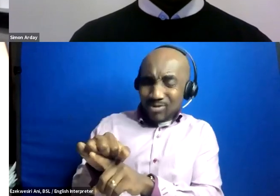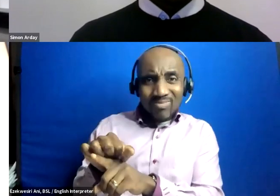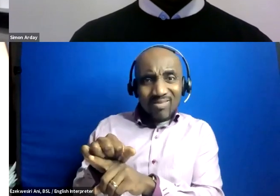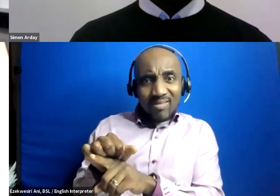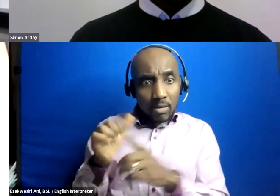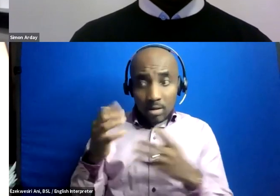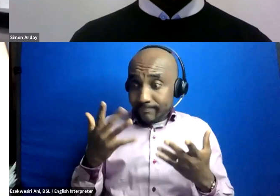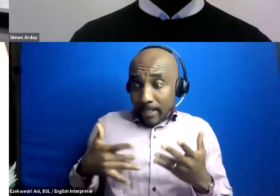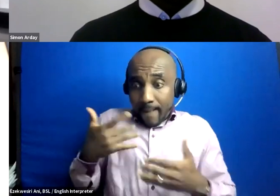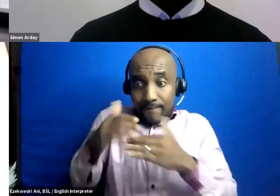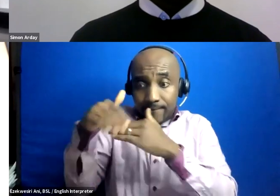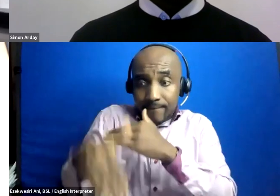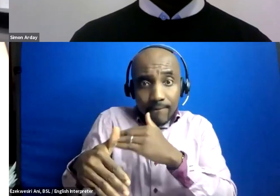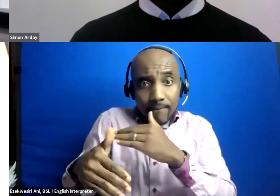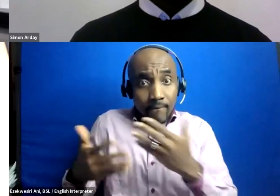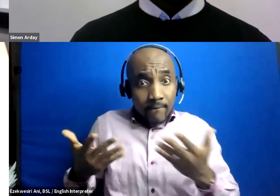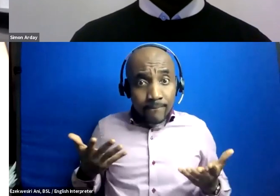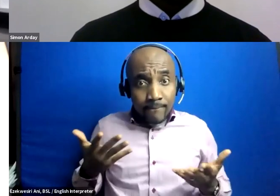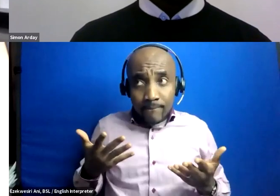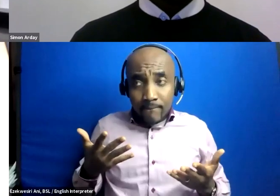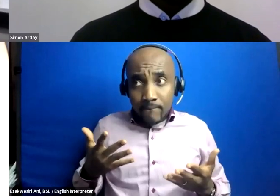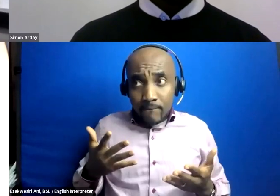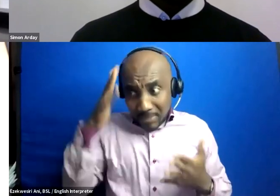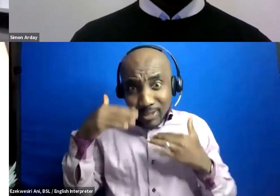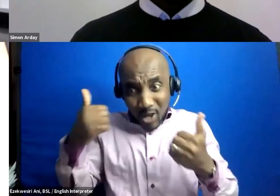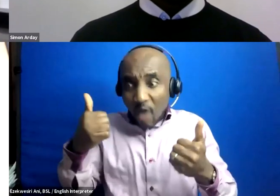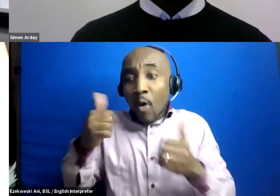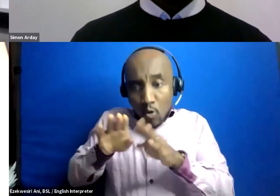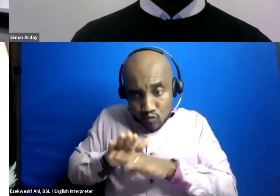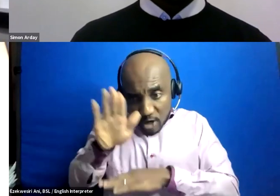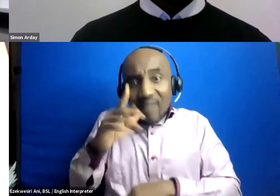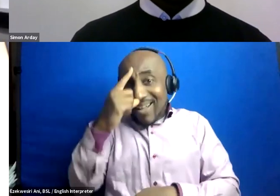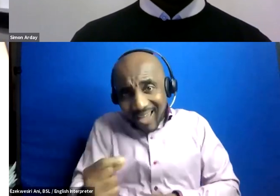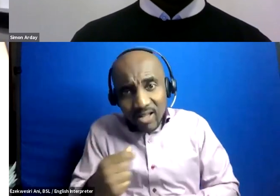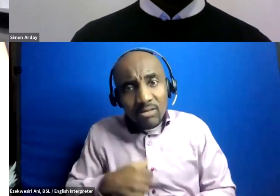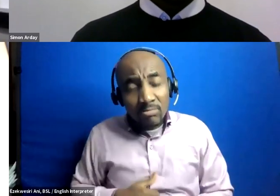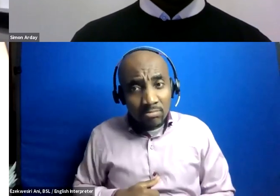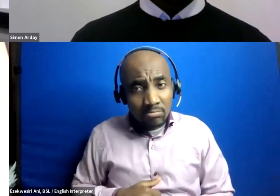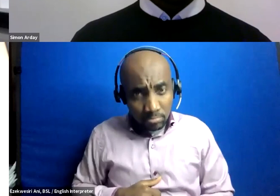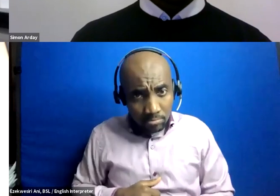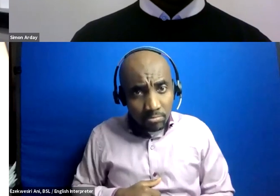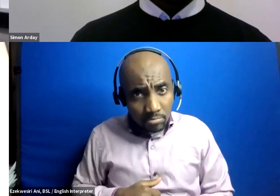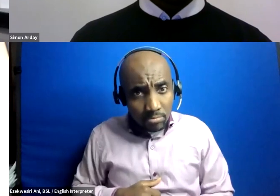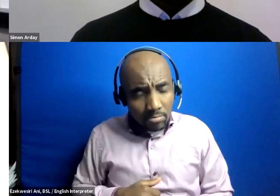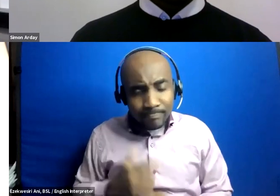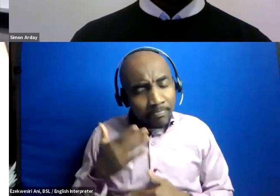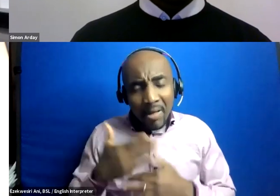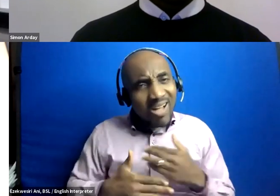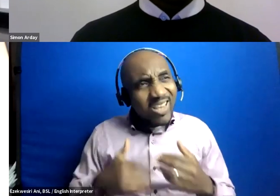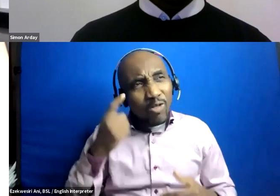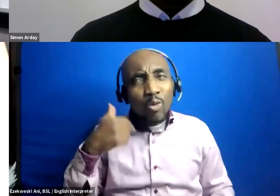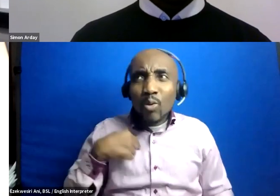us, and that we can recover from. And I really didn't see the